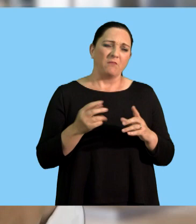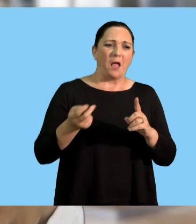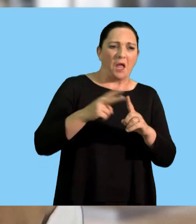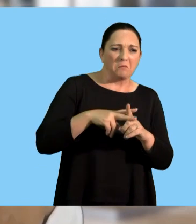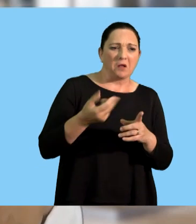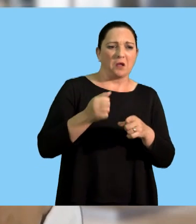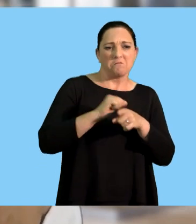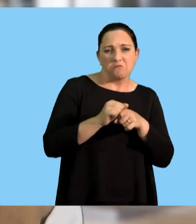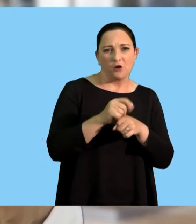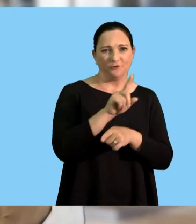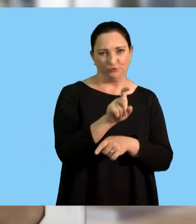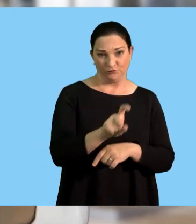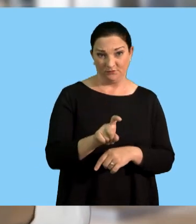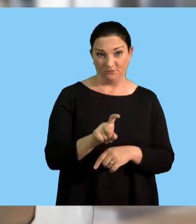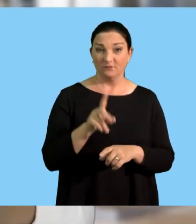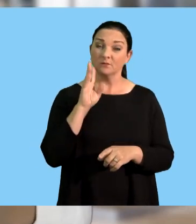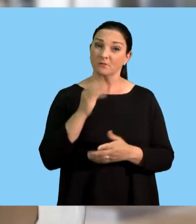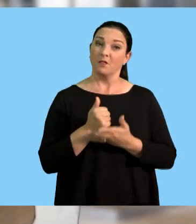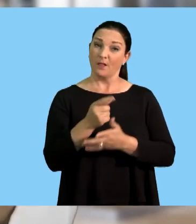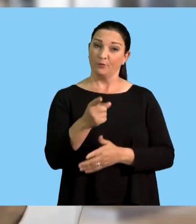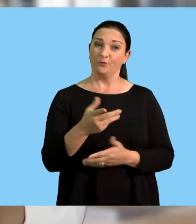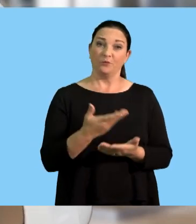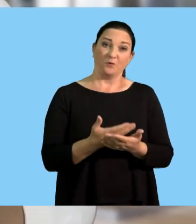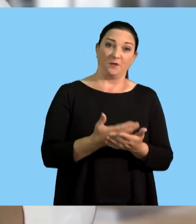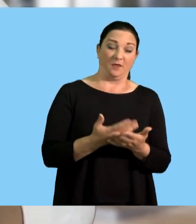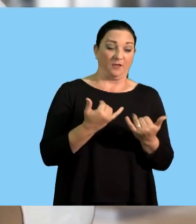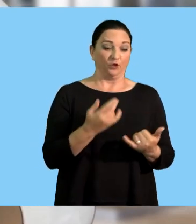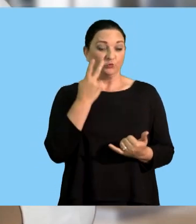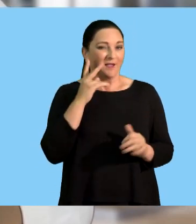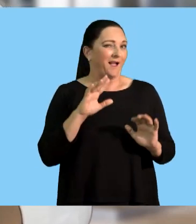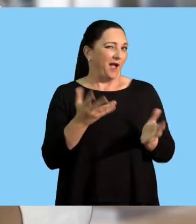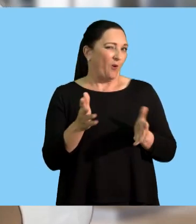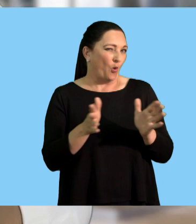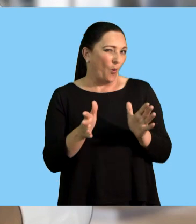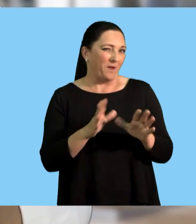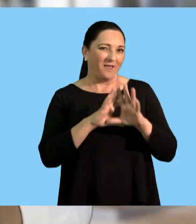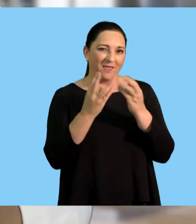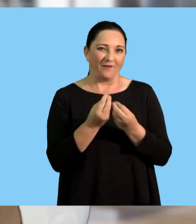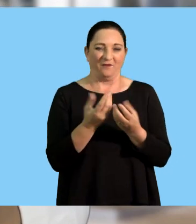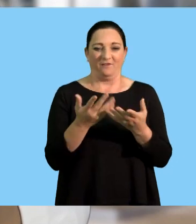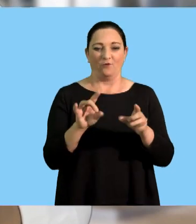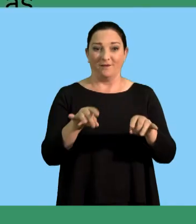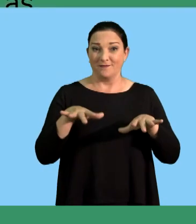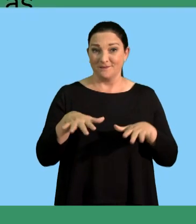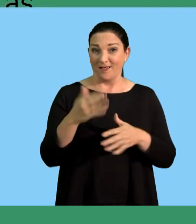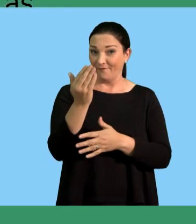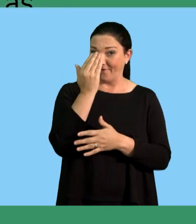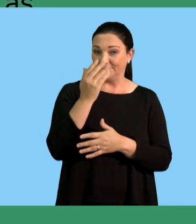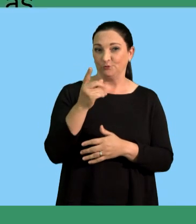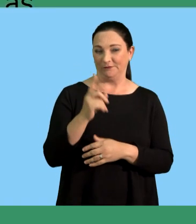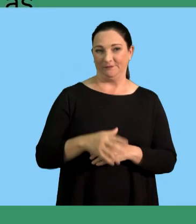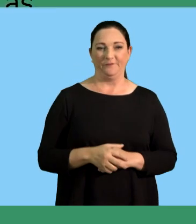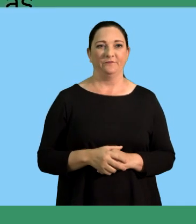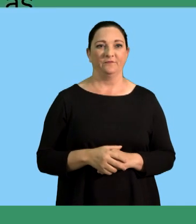practice questions. This would help you to practice and be able to cope with whatever question you might face for the